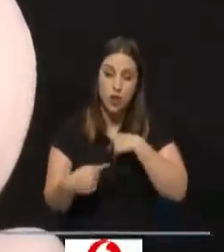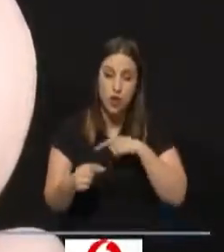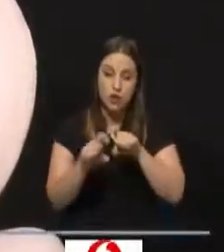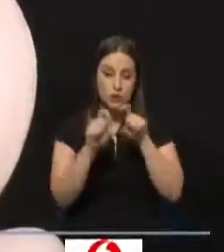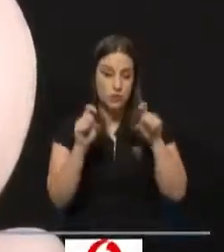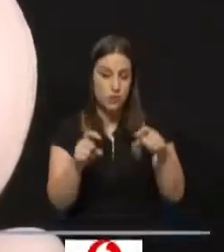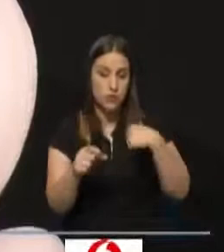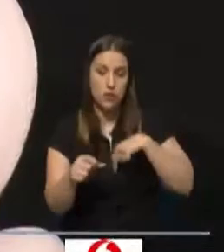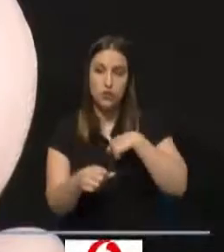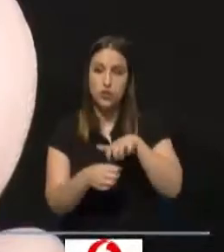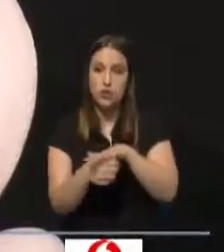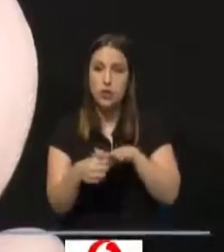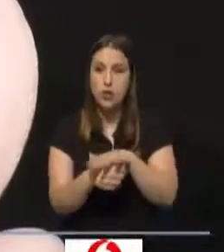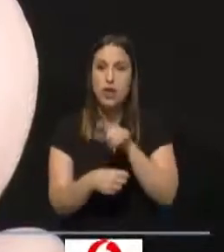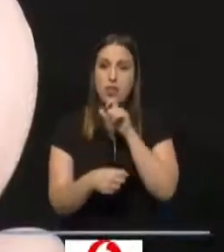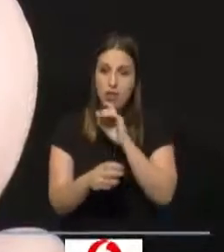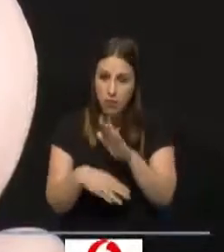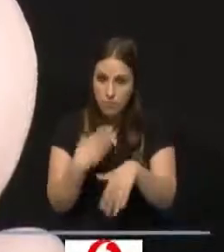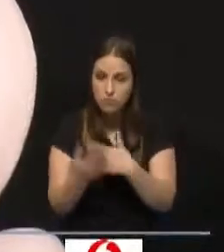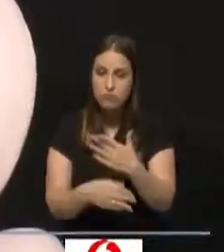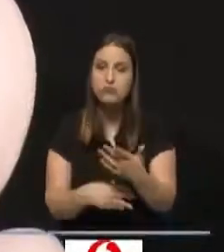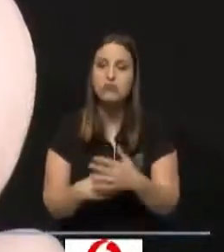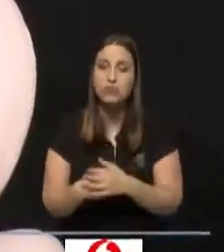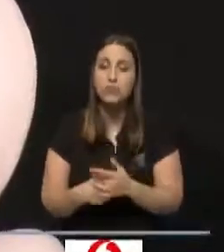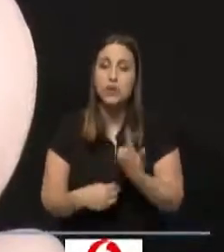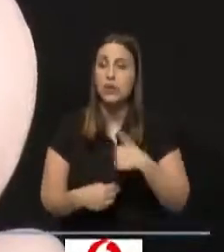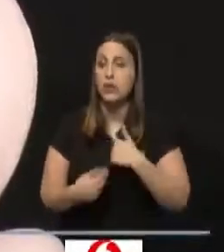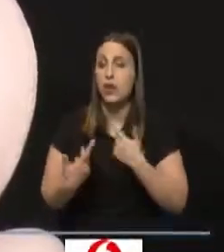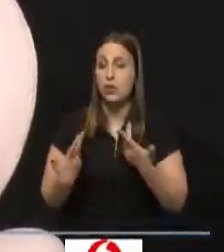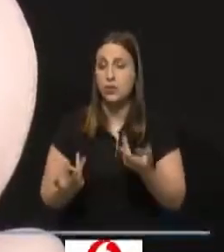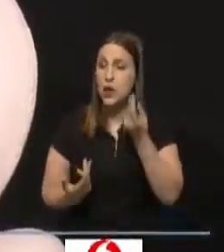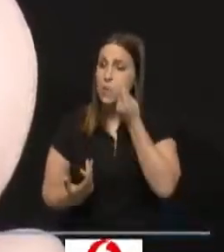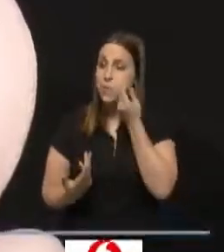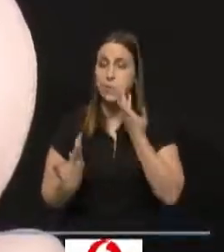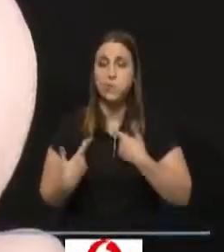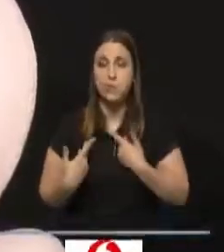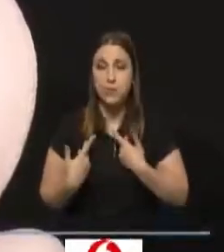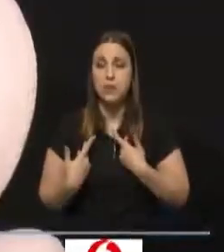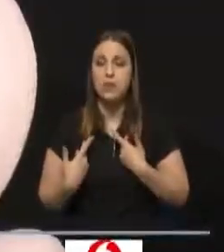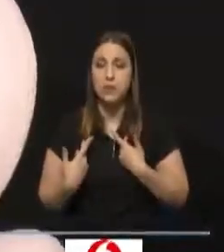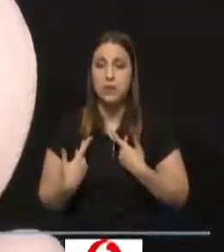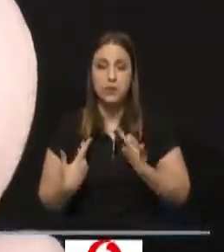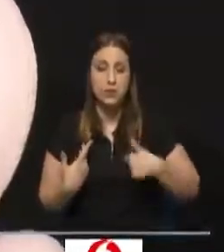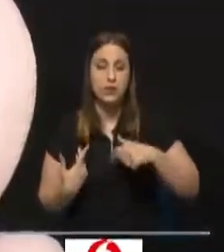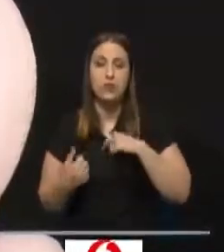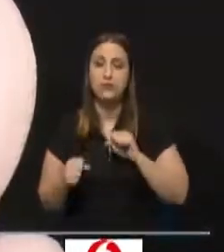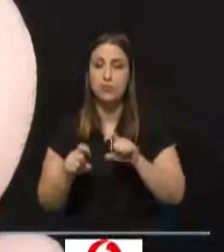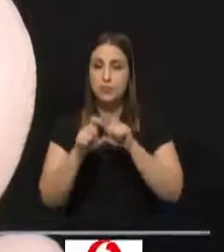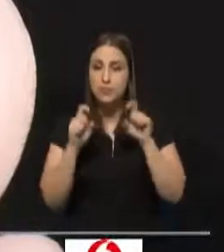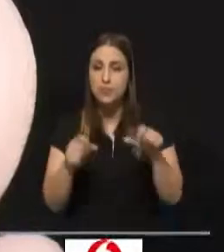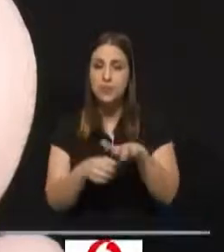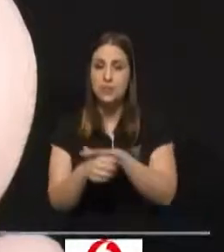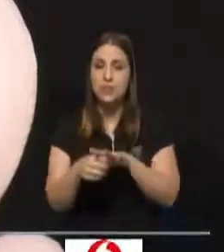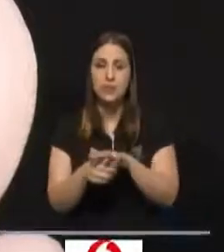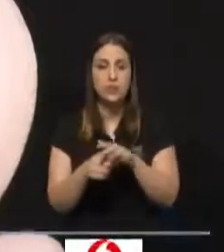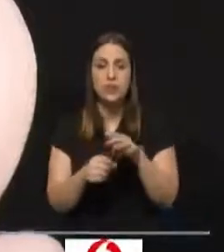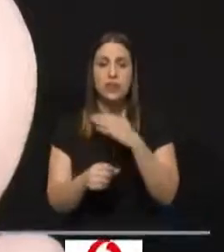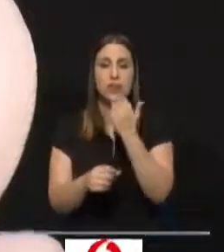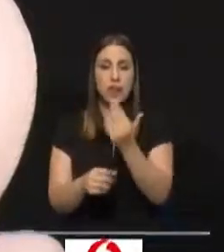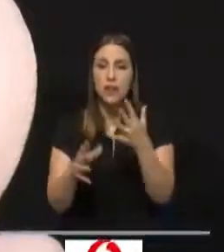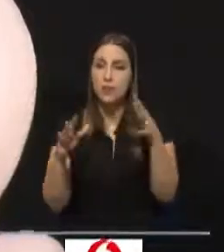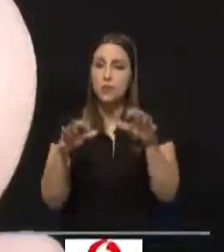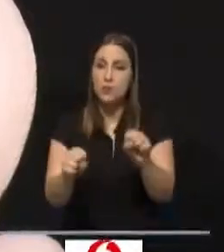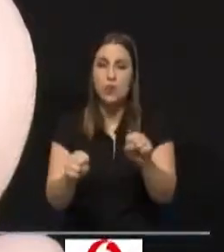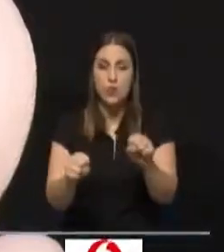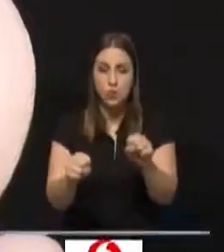our companies in our sector can move forward. We've always been and a company and